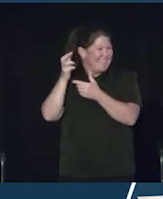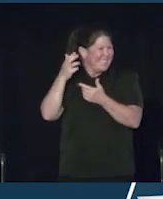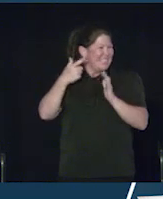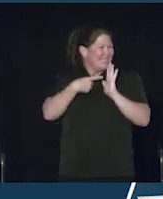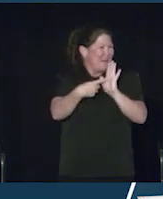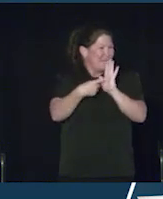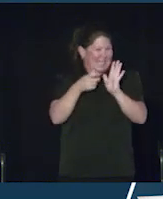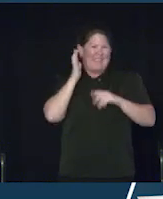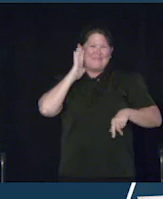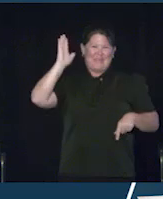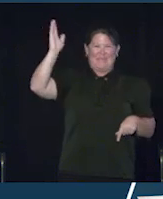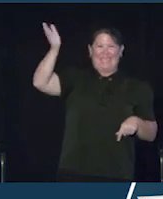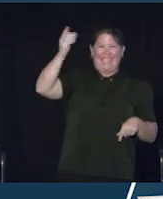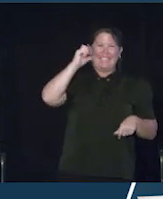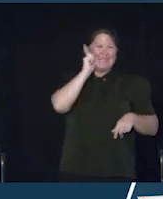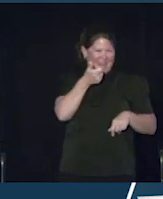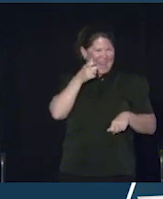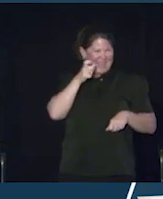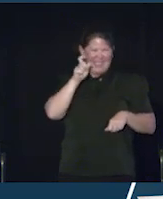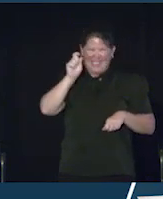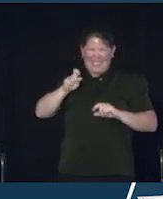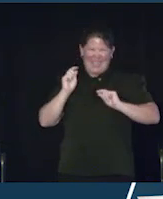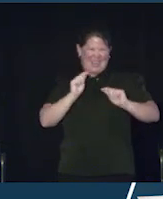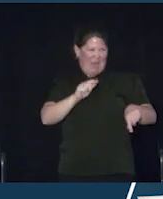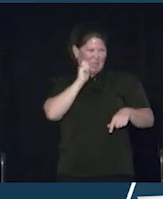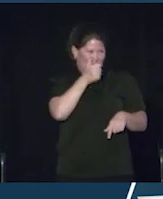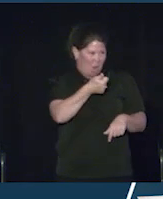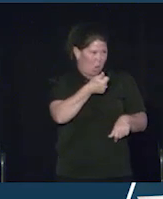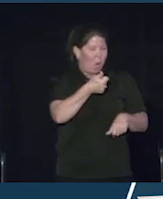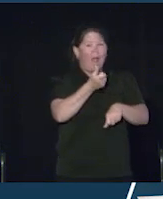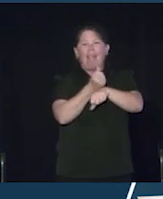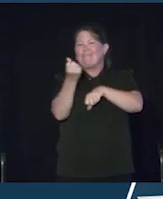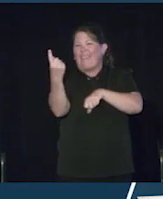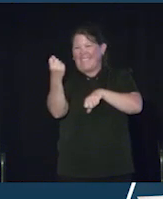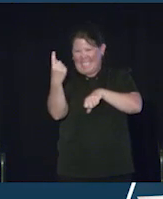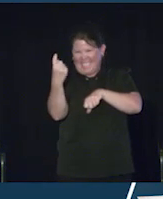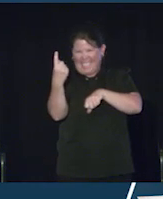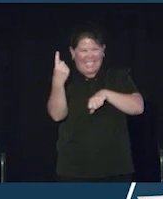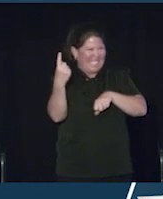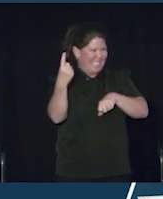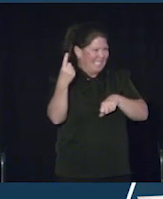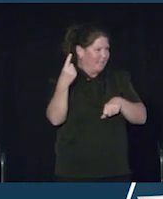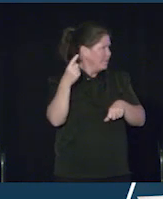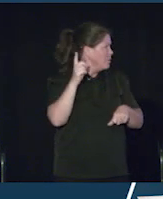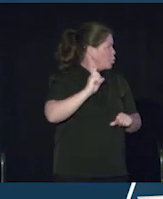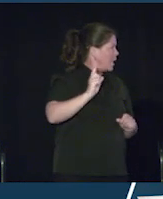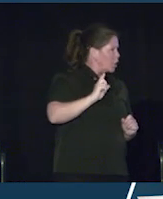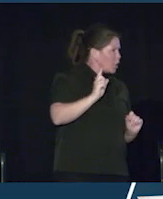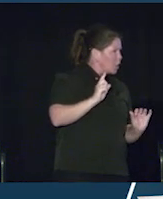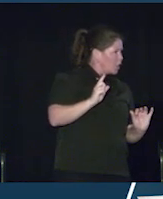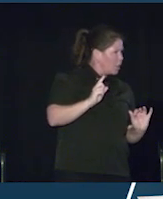great presentation. Yeah, the presentation is tomorrow at 11. Where's the presentation?